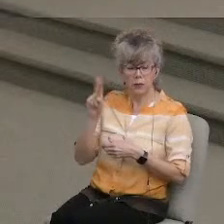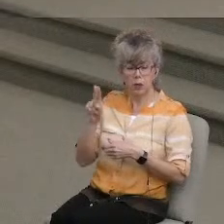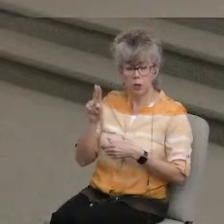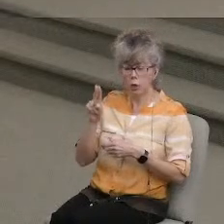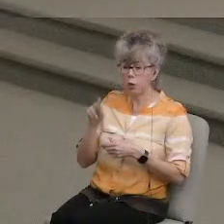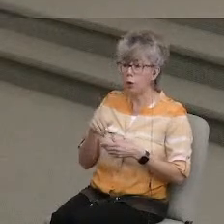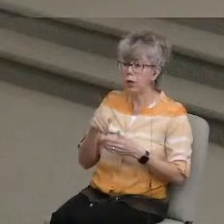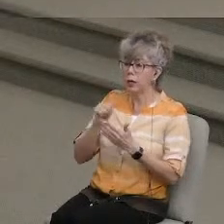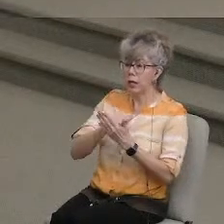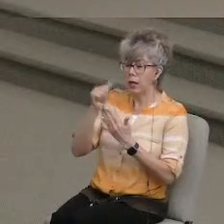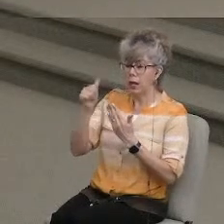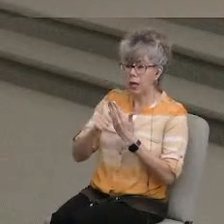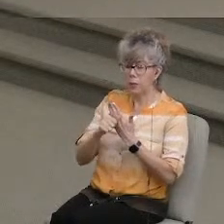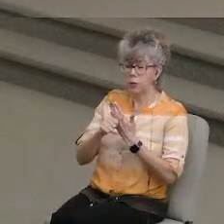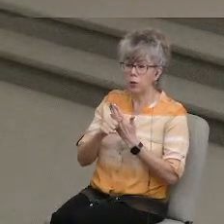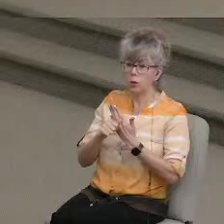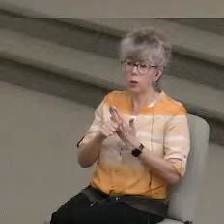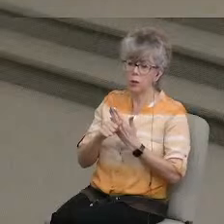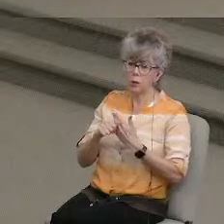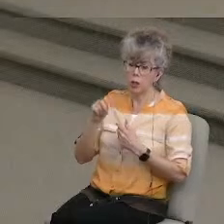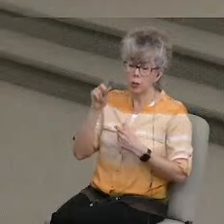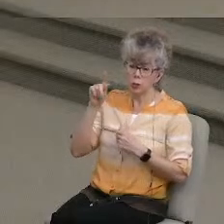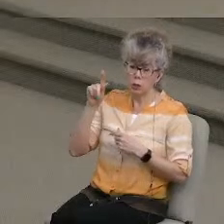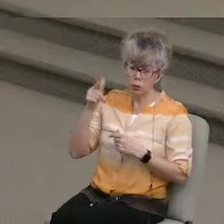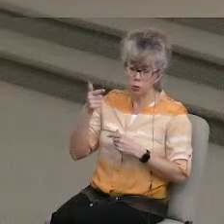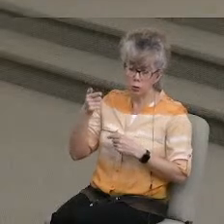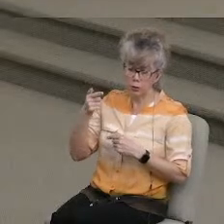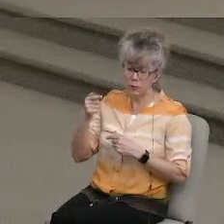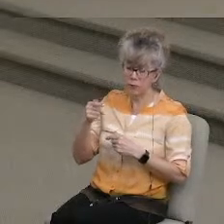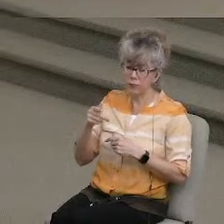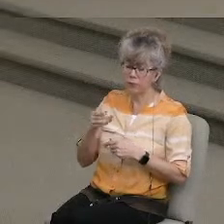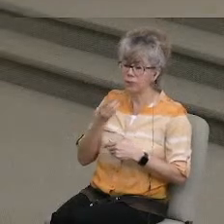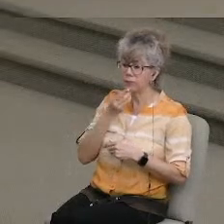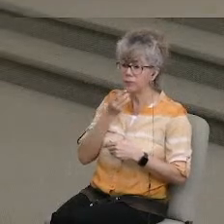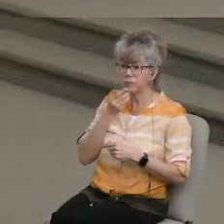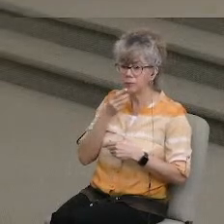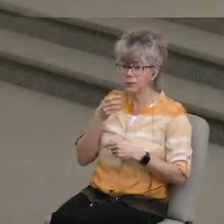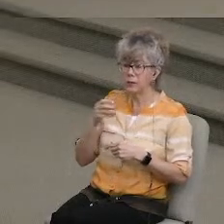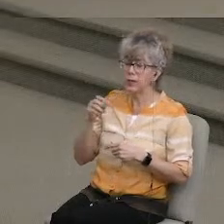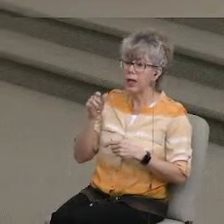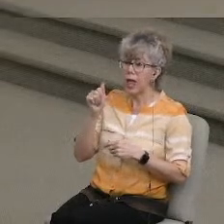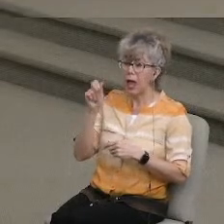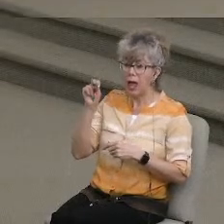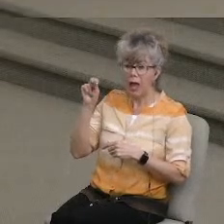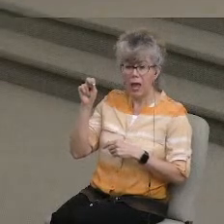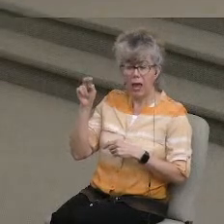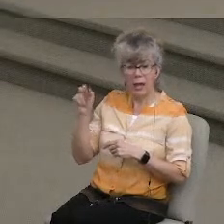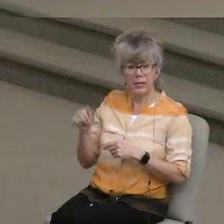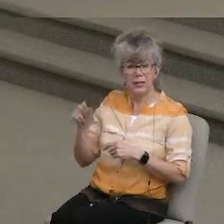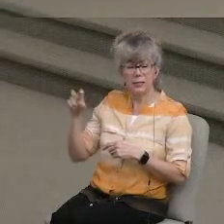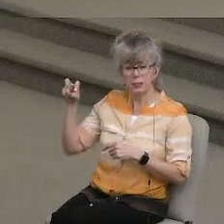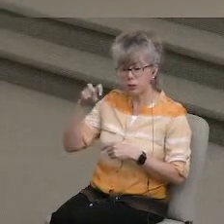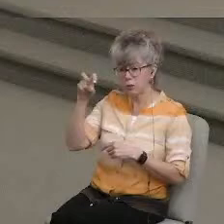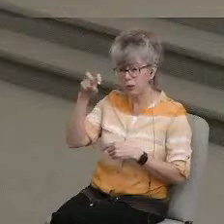April 21st, just text her. Right now she's traveling. She's headed to Nashville, according to what Doug said.